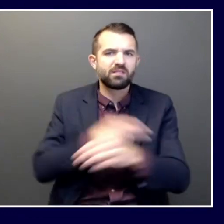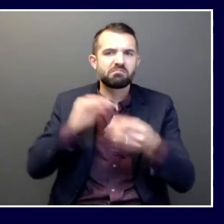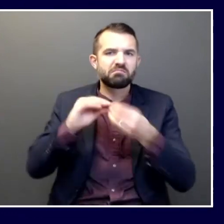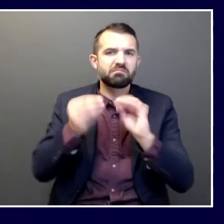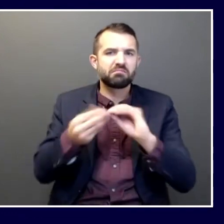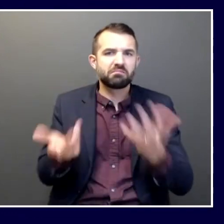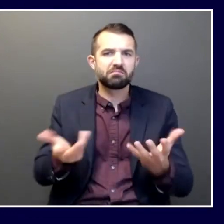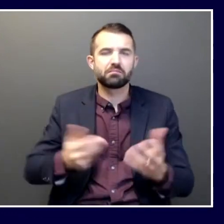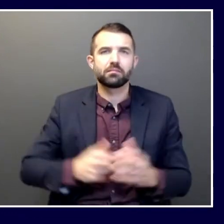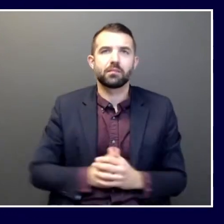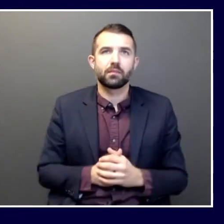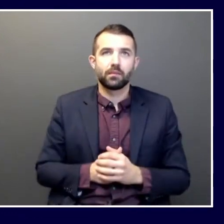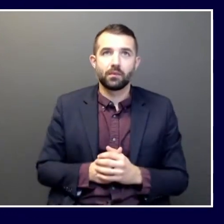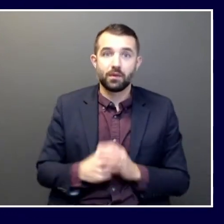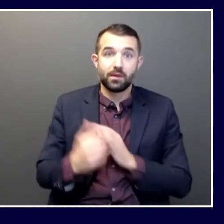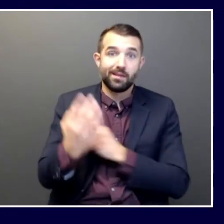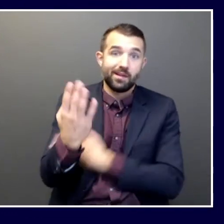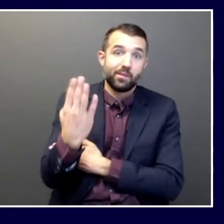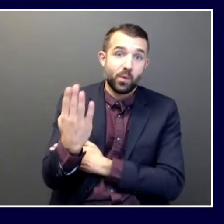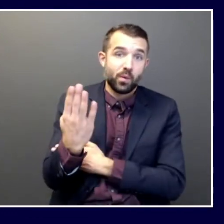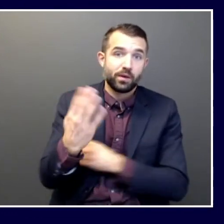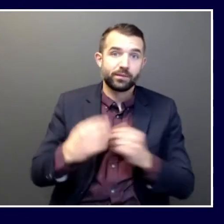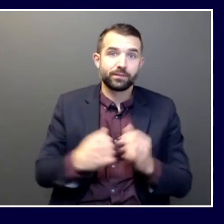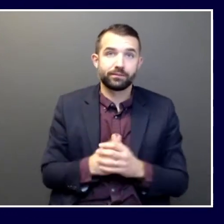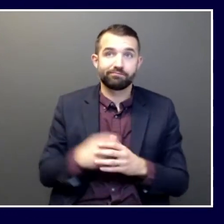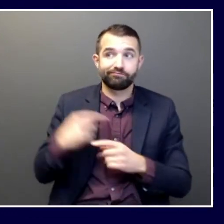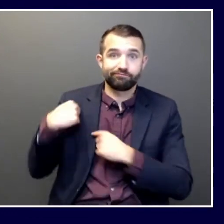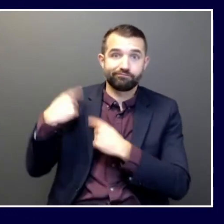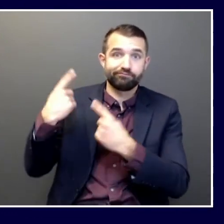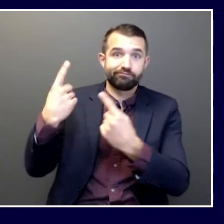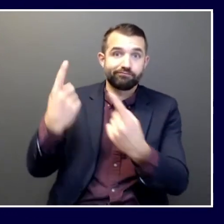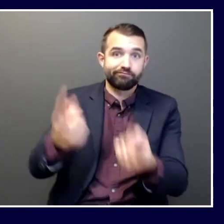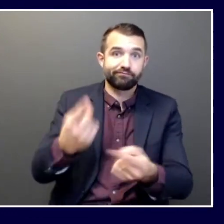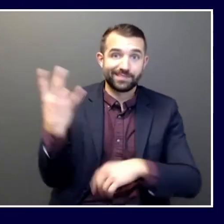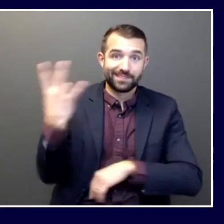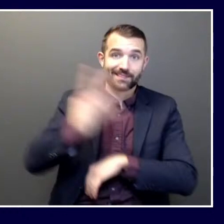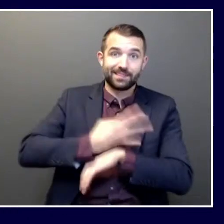of this morning, Patty, over the past 7 days,